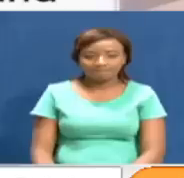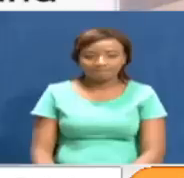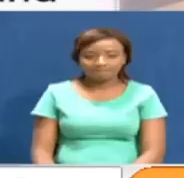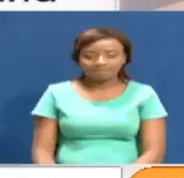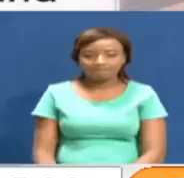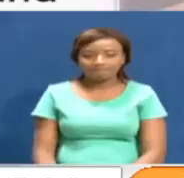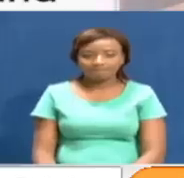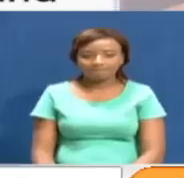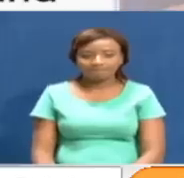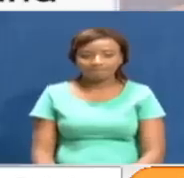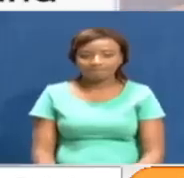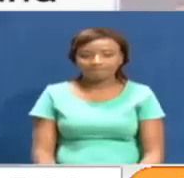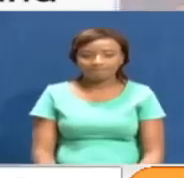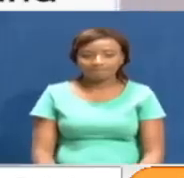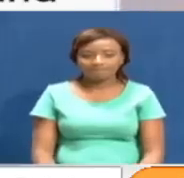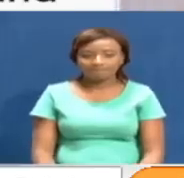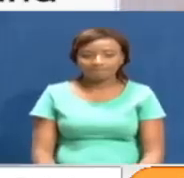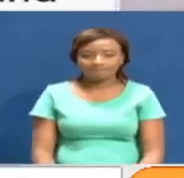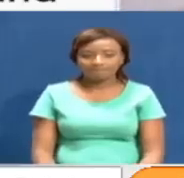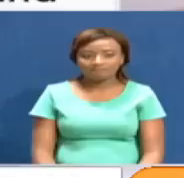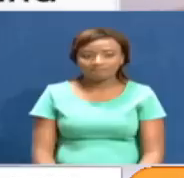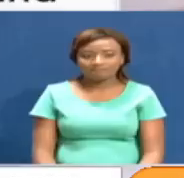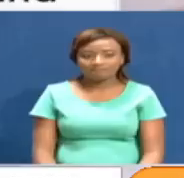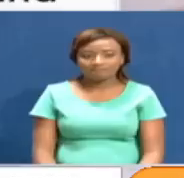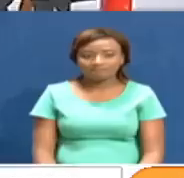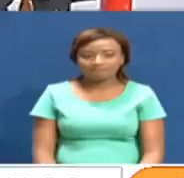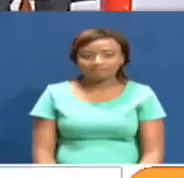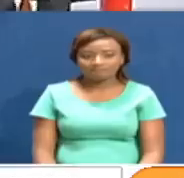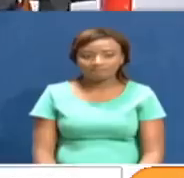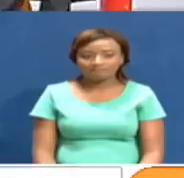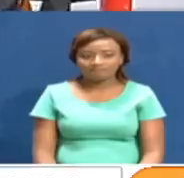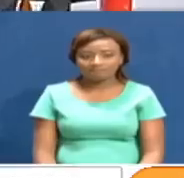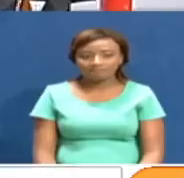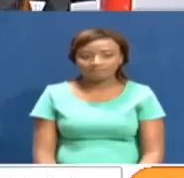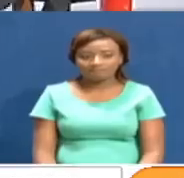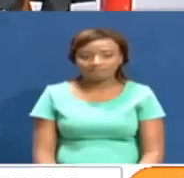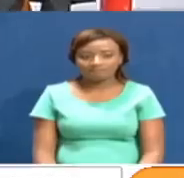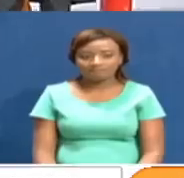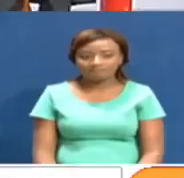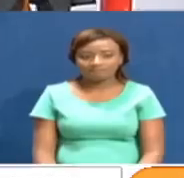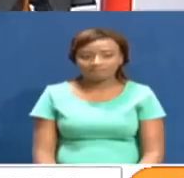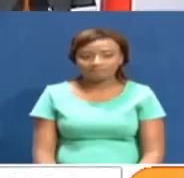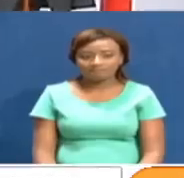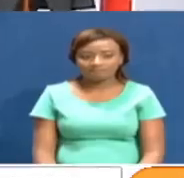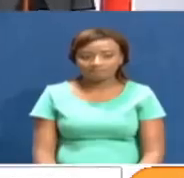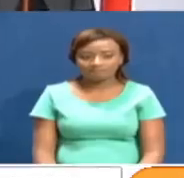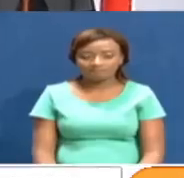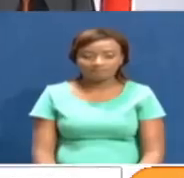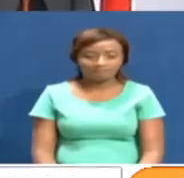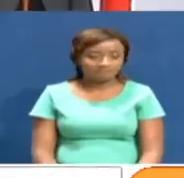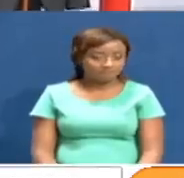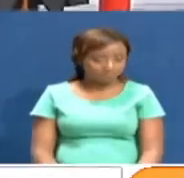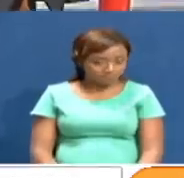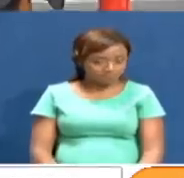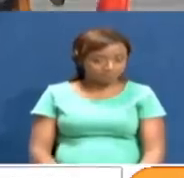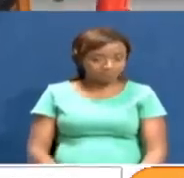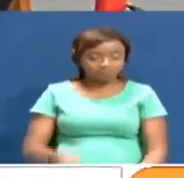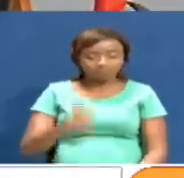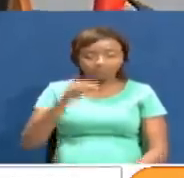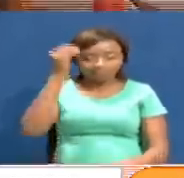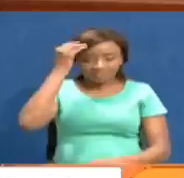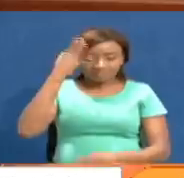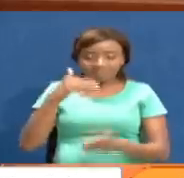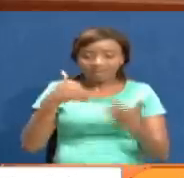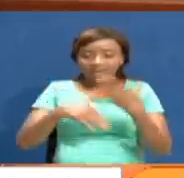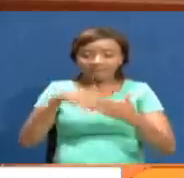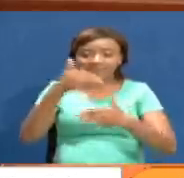madness. 5 weeks and counting with no water. Please help us, says Wazolangu. Yes, remember, Jeff, the infrastructure